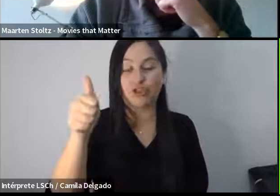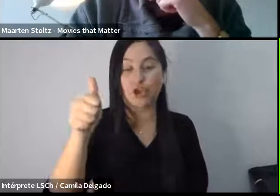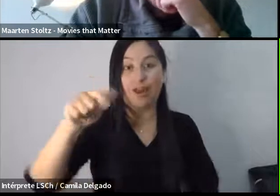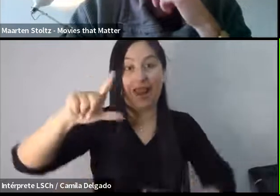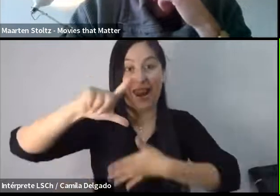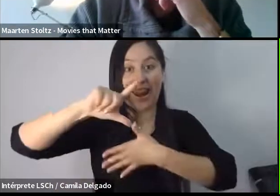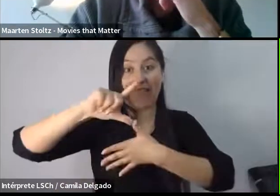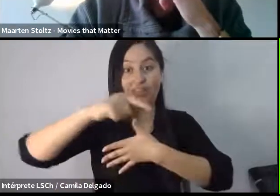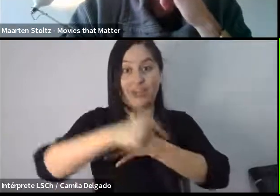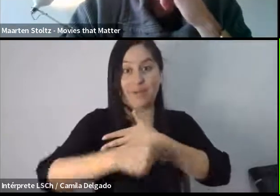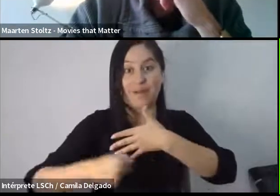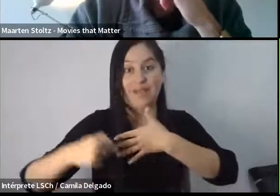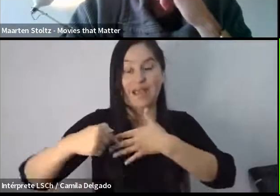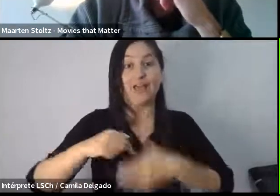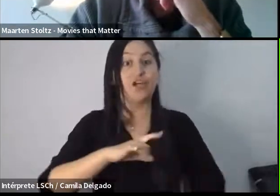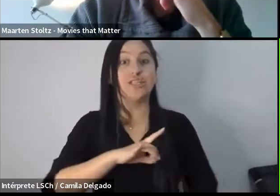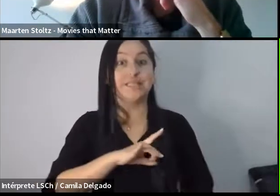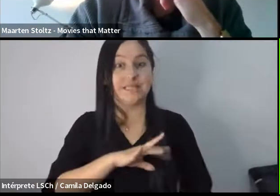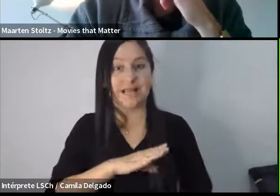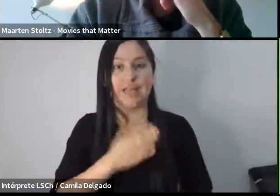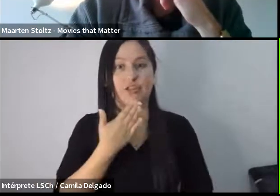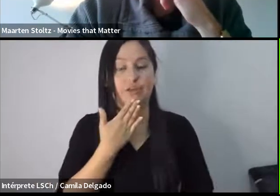latinoamericanos, chilenos, hay muchos,